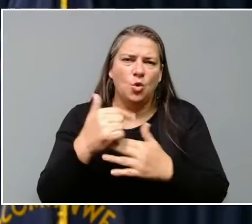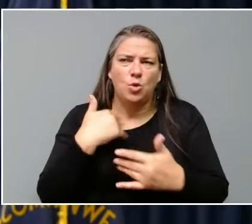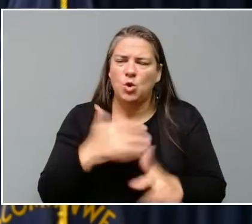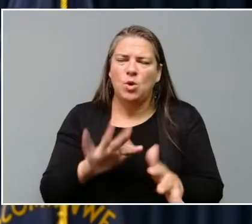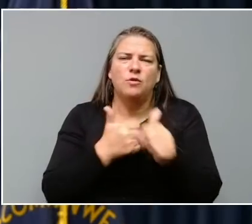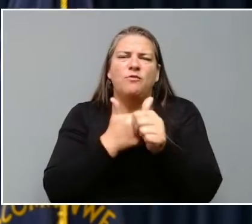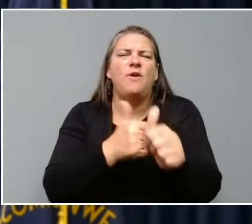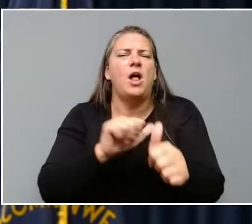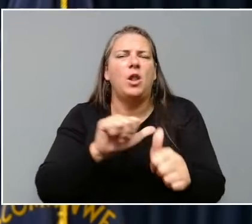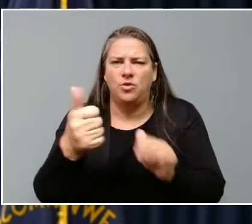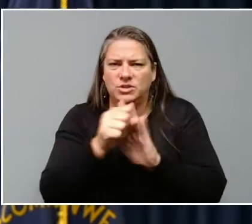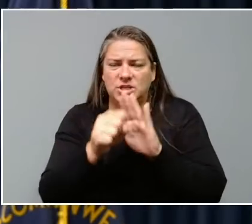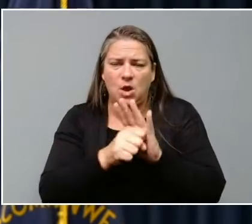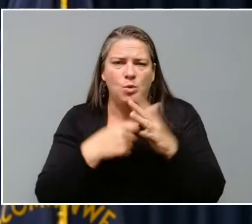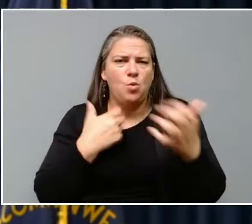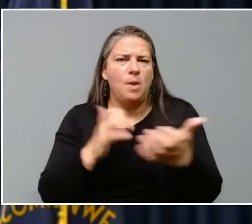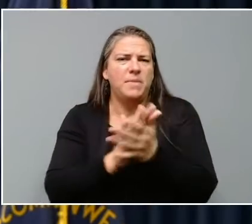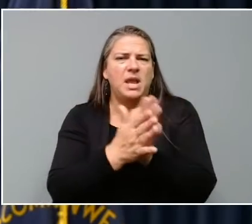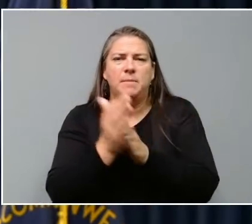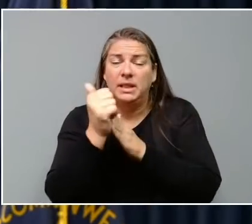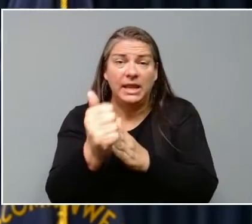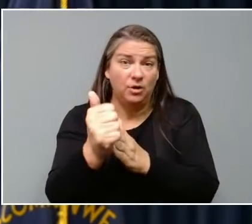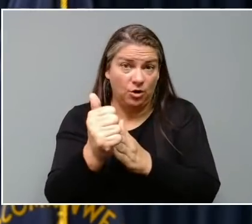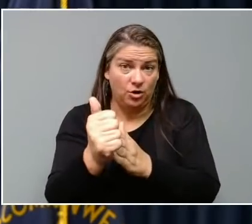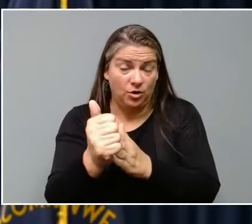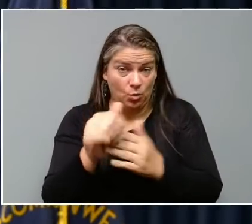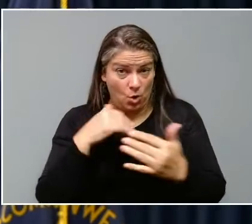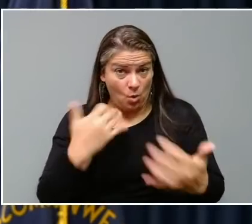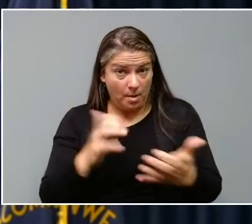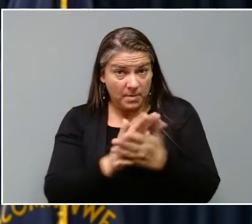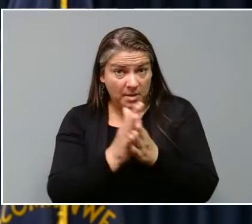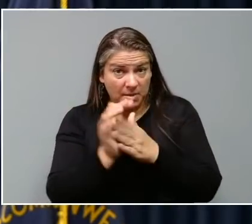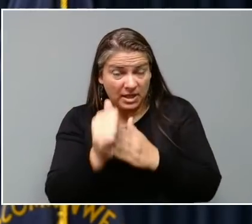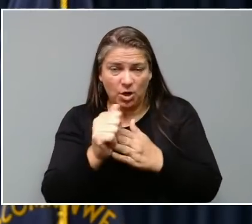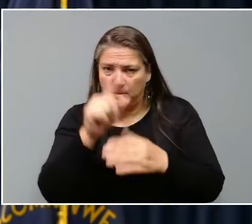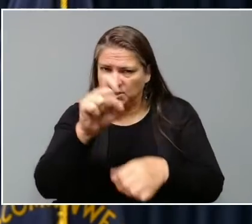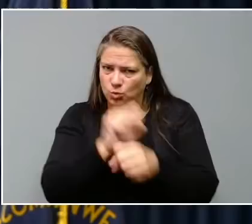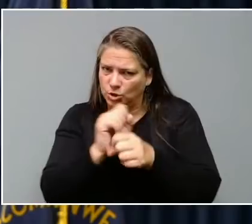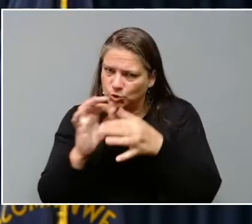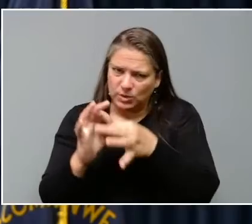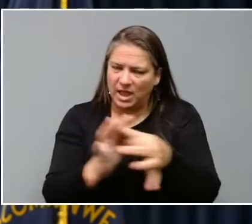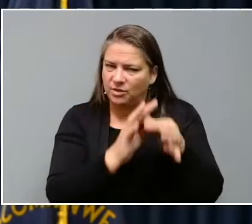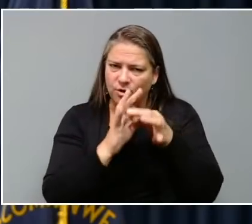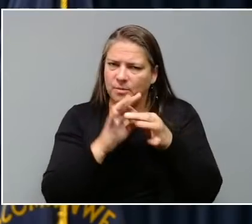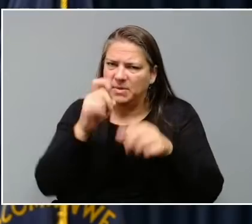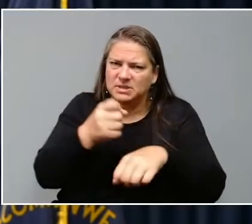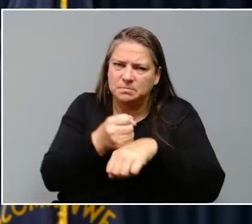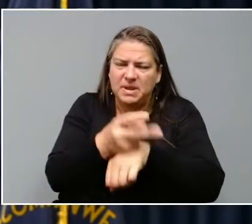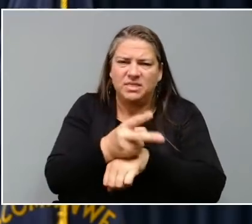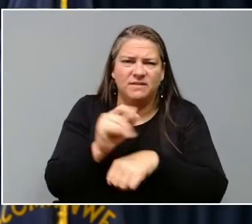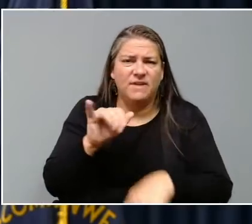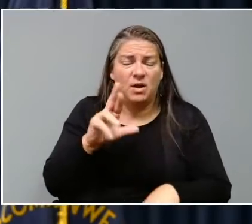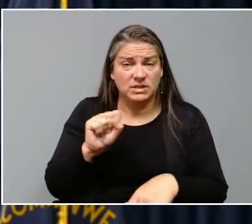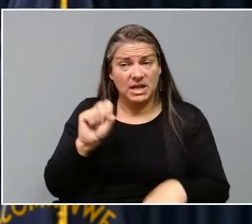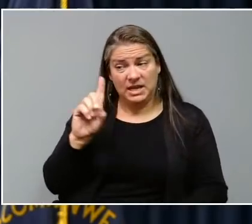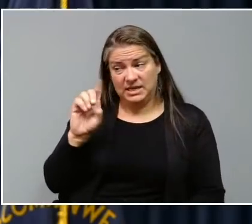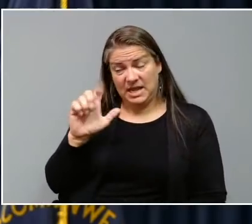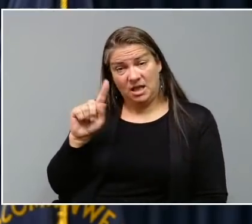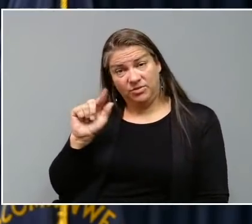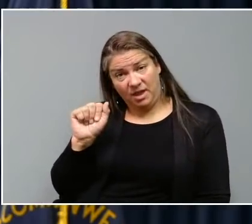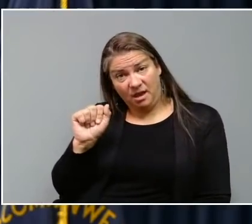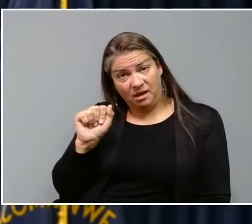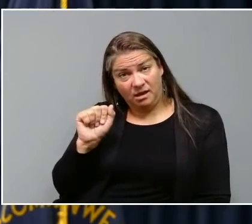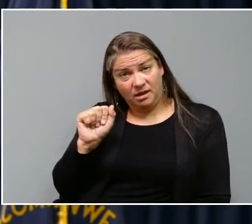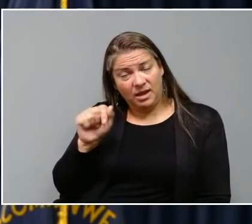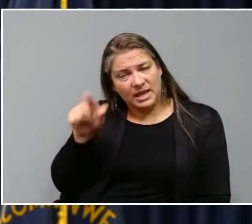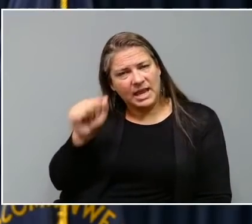do that, obviously, we've all got to work together. We also have to beat this virus. The Delta virus could potentially keep